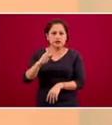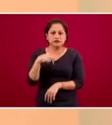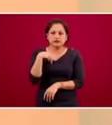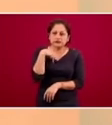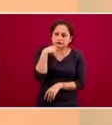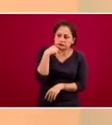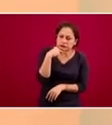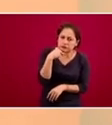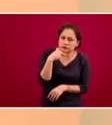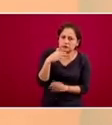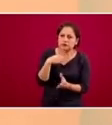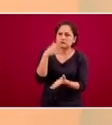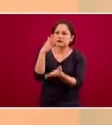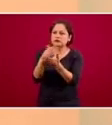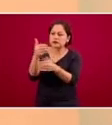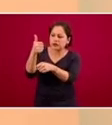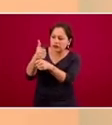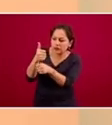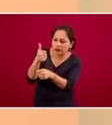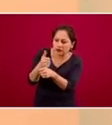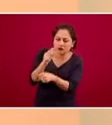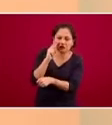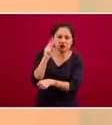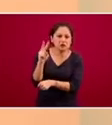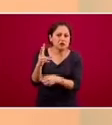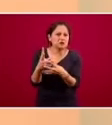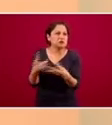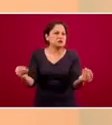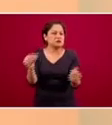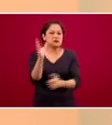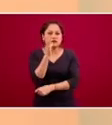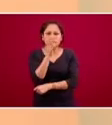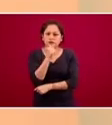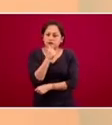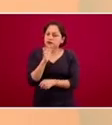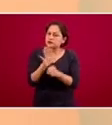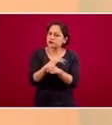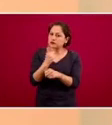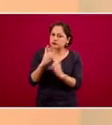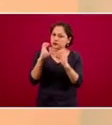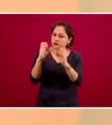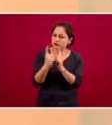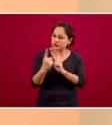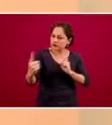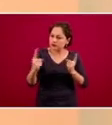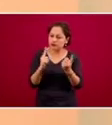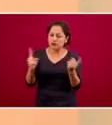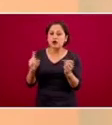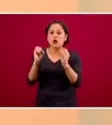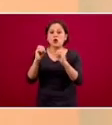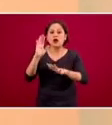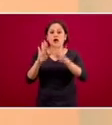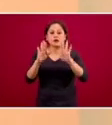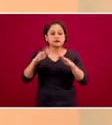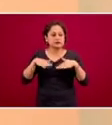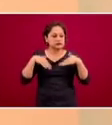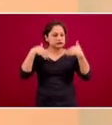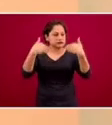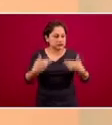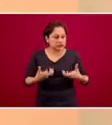or they're feeling anxious because they cannot see their grandparents, their uncles. Maybe some of them are afraid of going